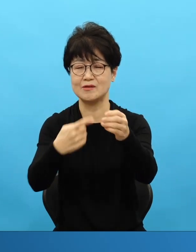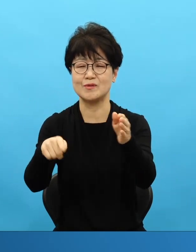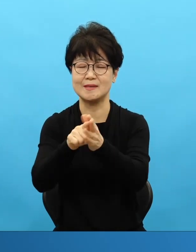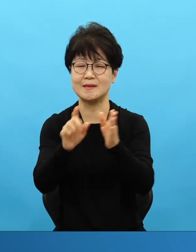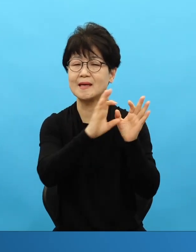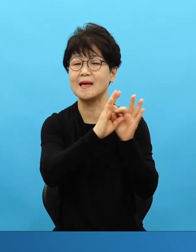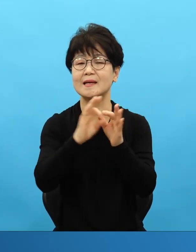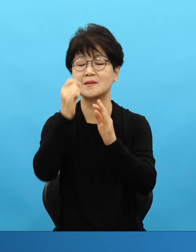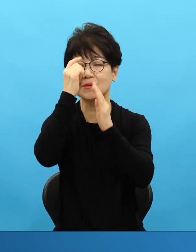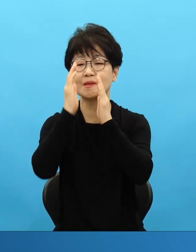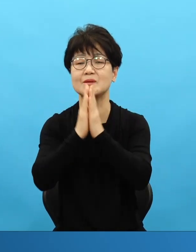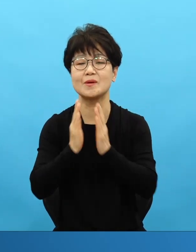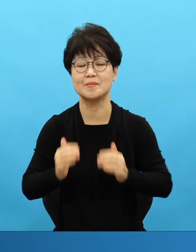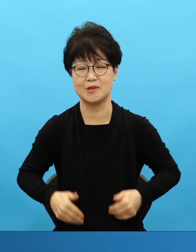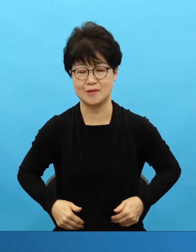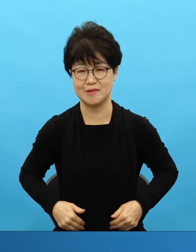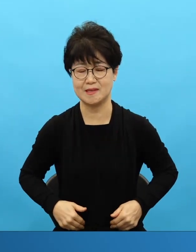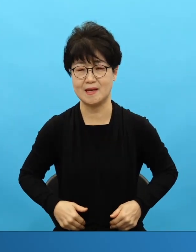that we continuously do.